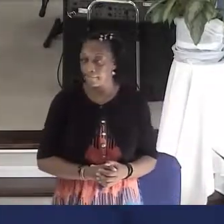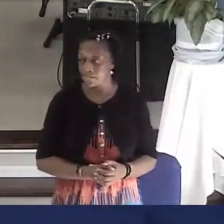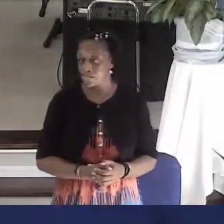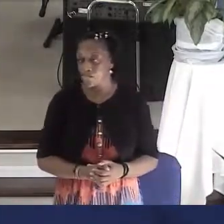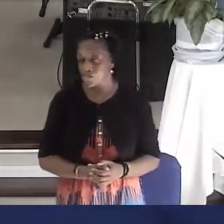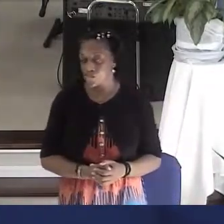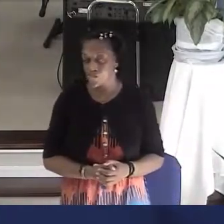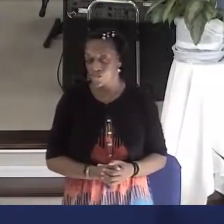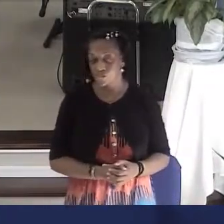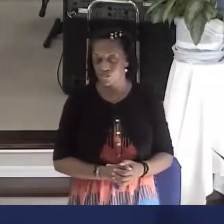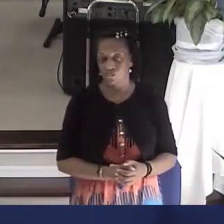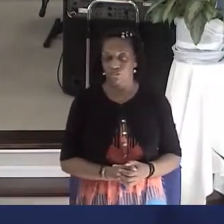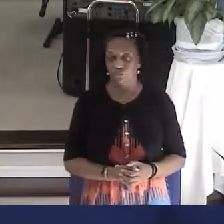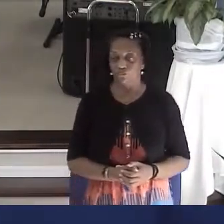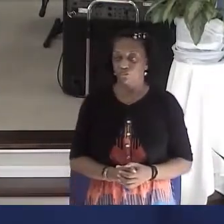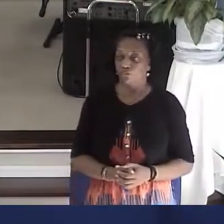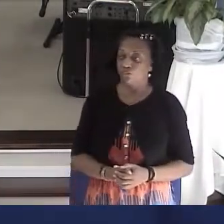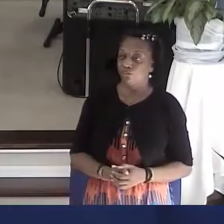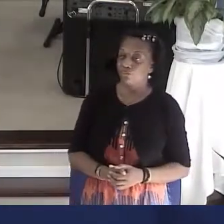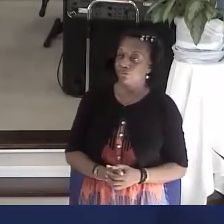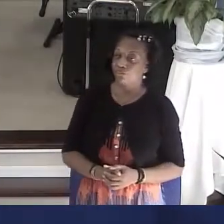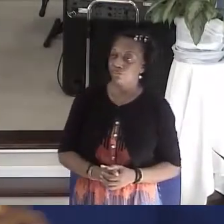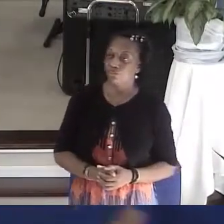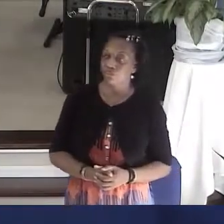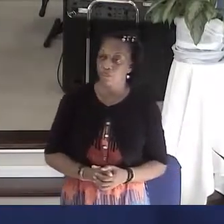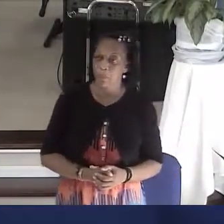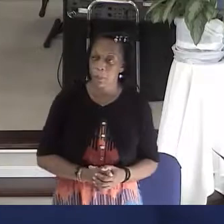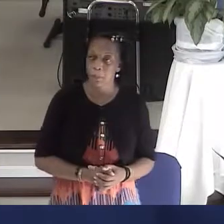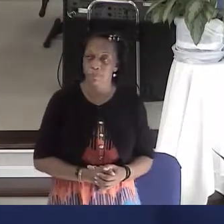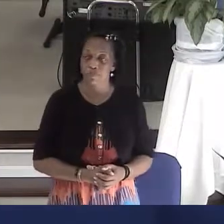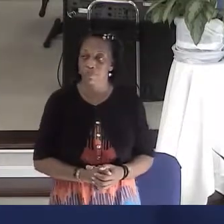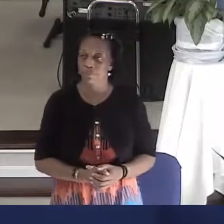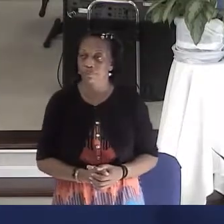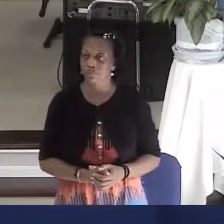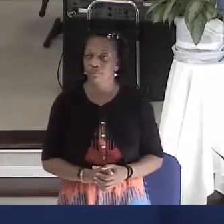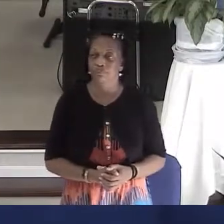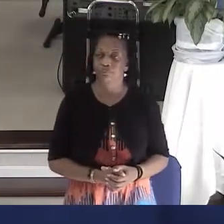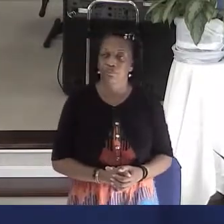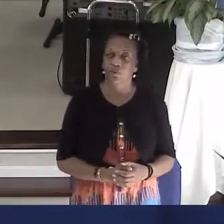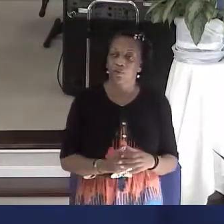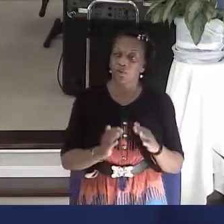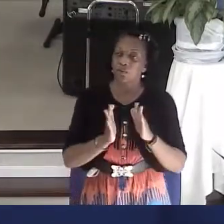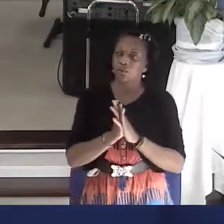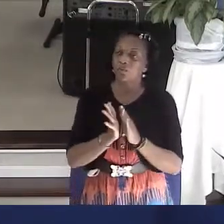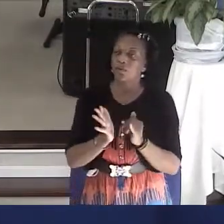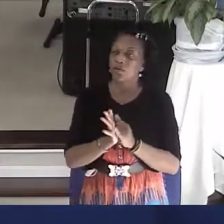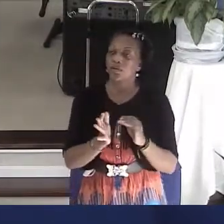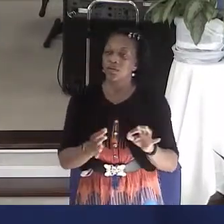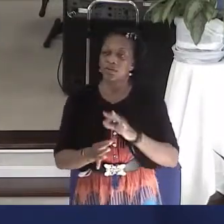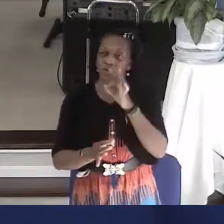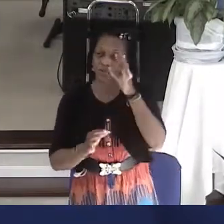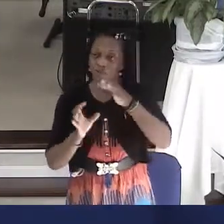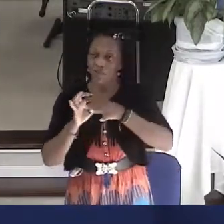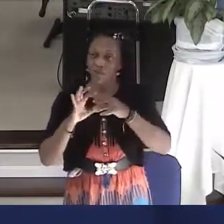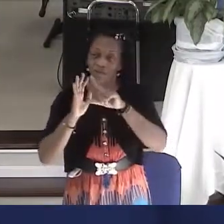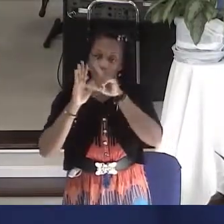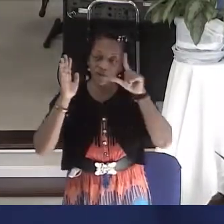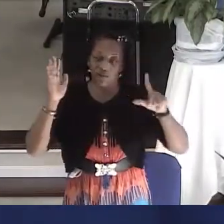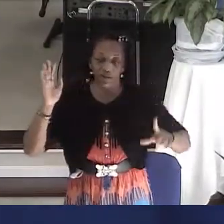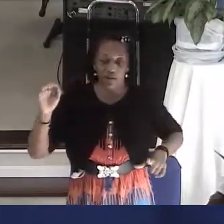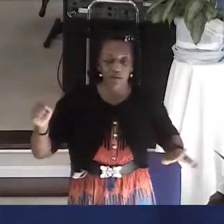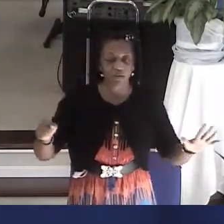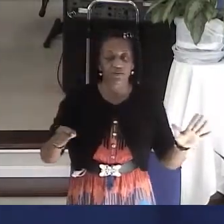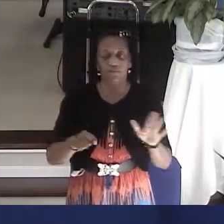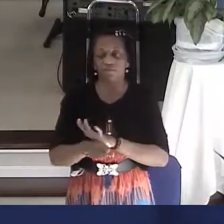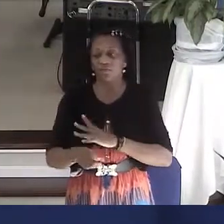over. But you know, we're asking the Spirit of the Lord to just fill this place this morning. And we want to be influenced by the Spirit of God. We want to